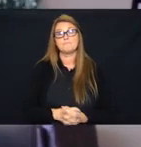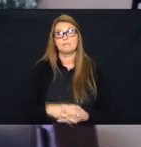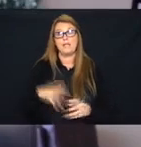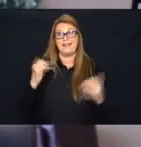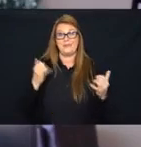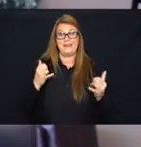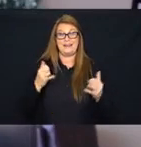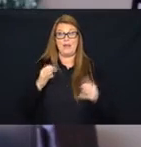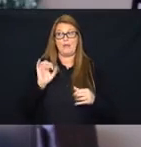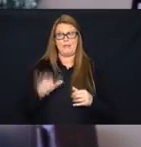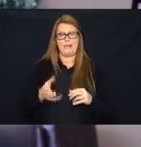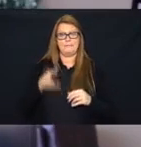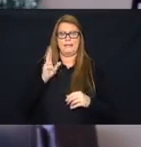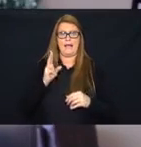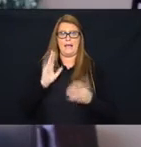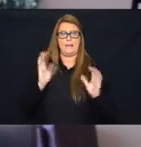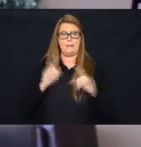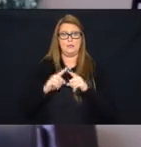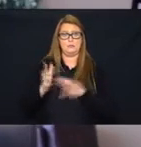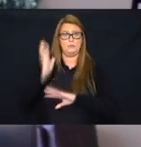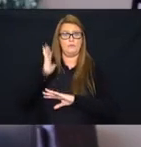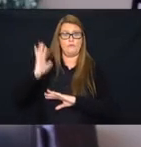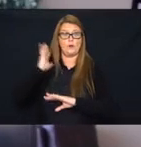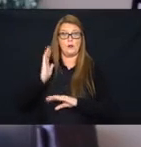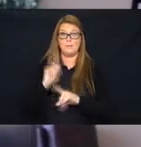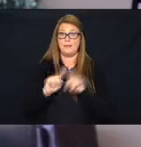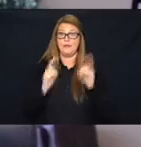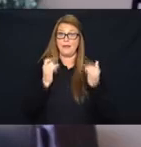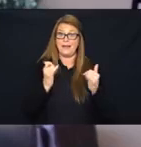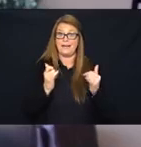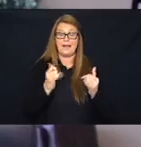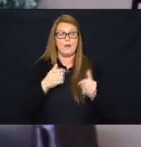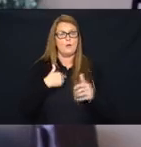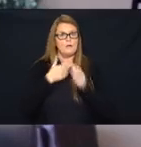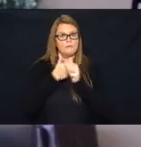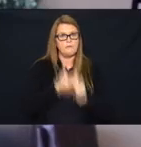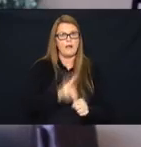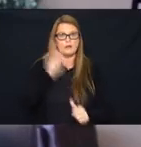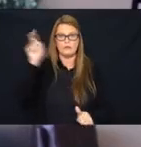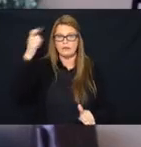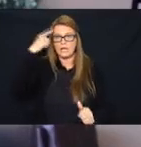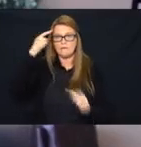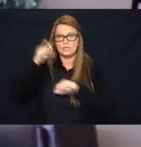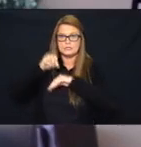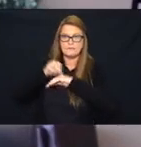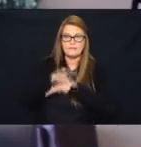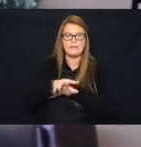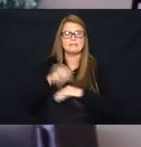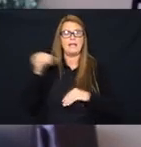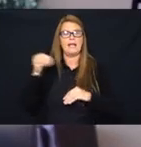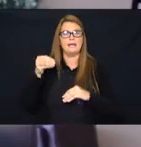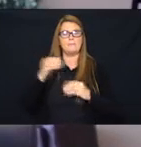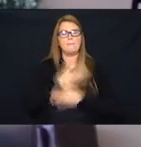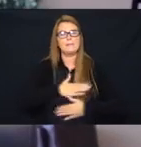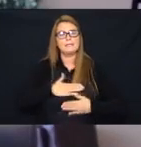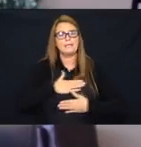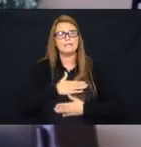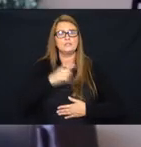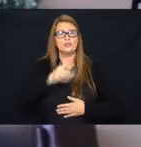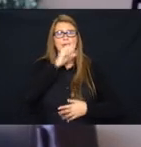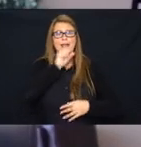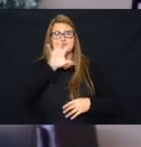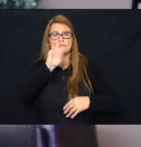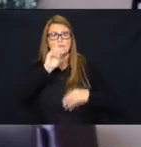So more to follow, but really important to heed the governor's advice and counsel. Please, please, please, if you're over 50,